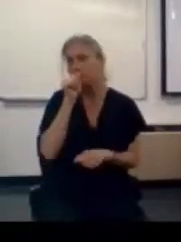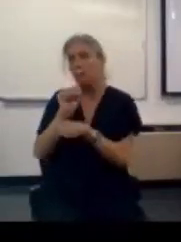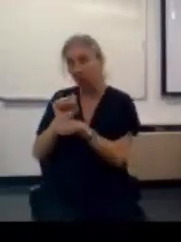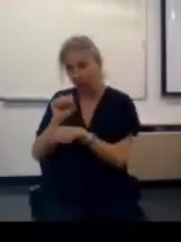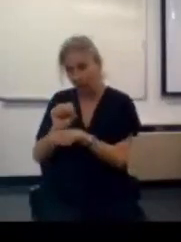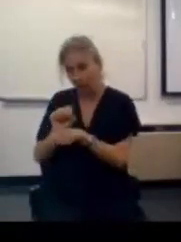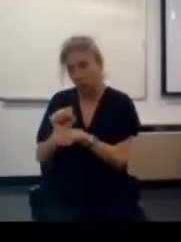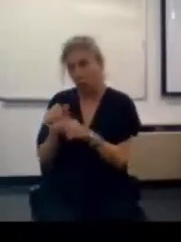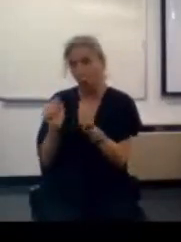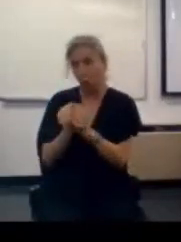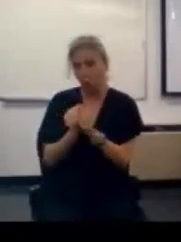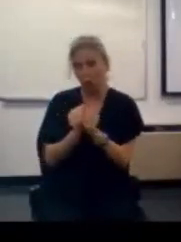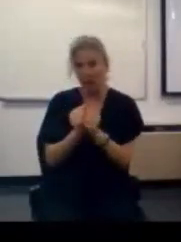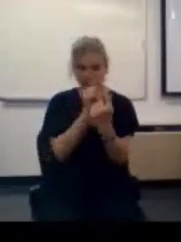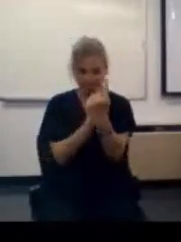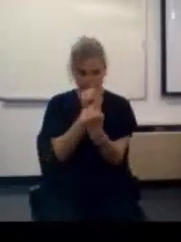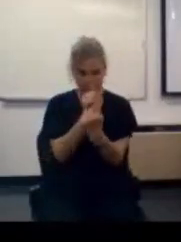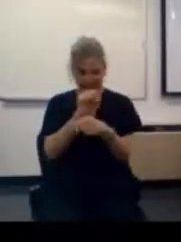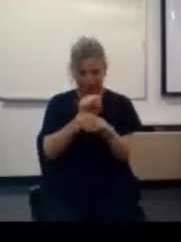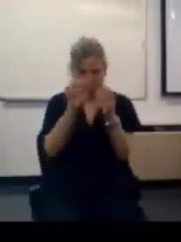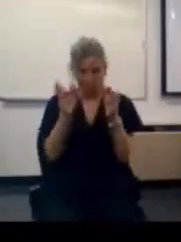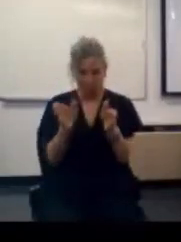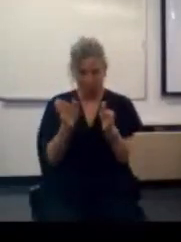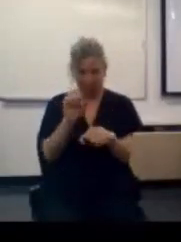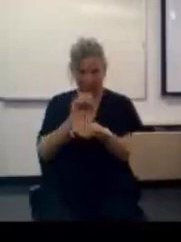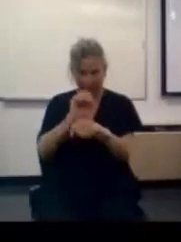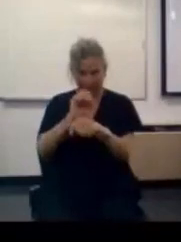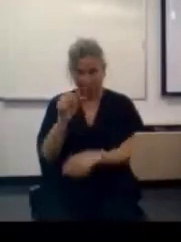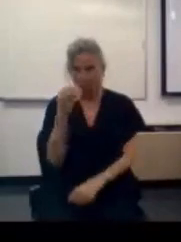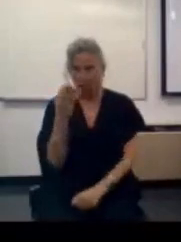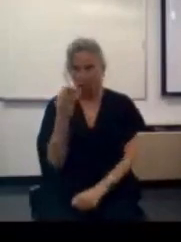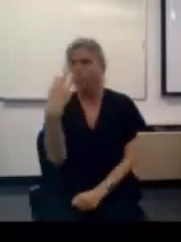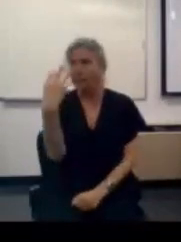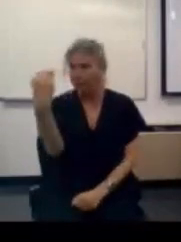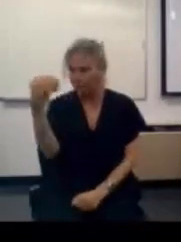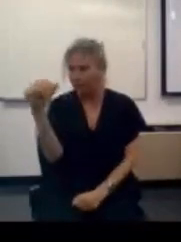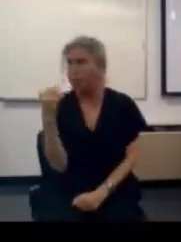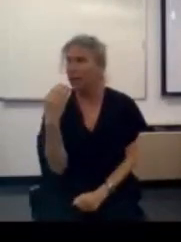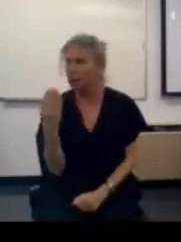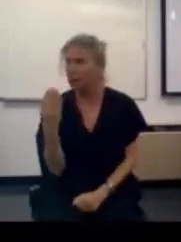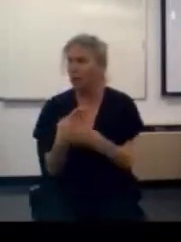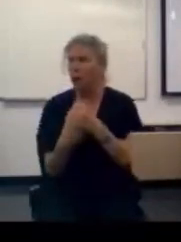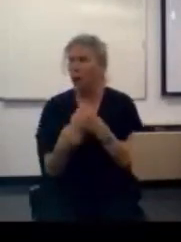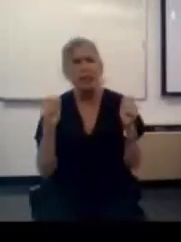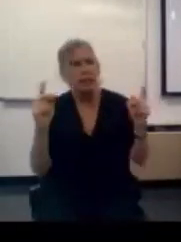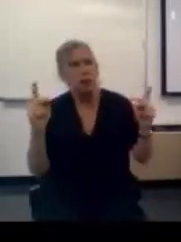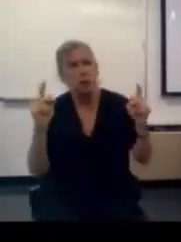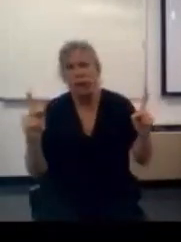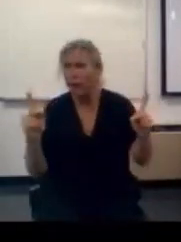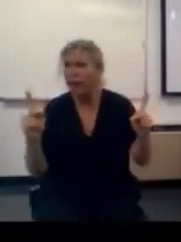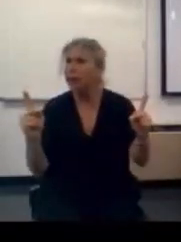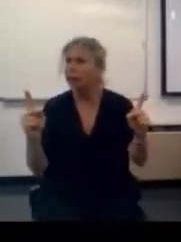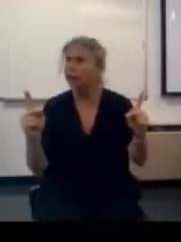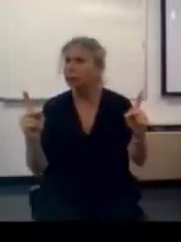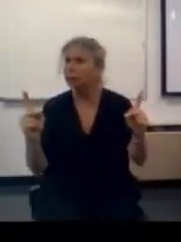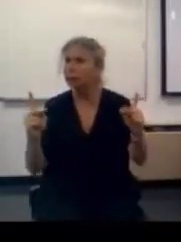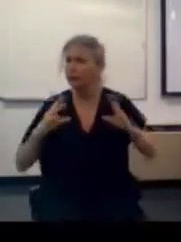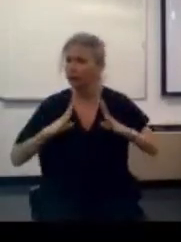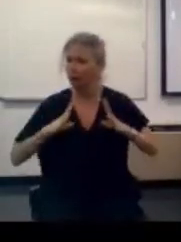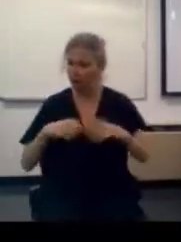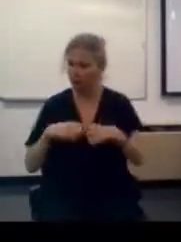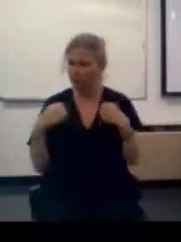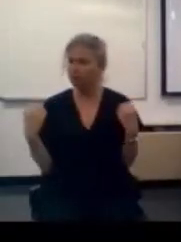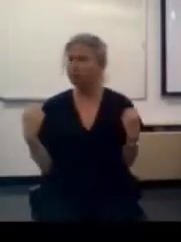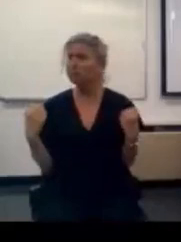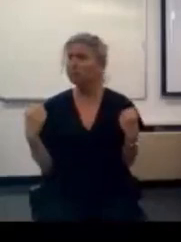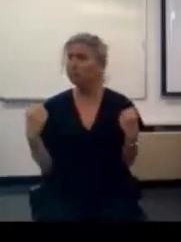important private work that I want to do when I'm with employees in the workplace and outside the workplace, that it's really okay. It's